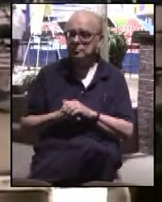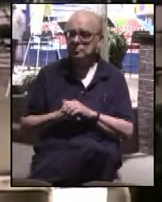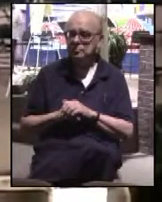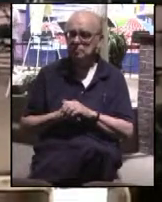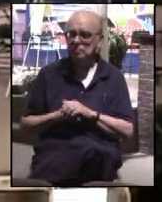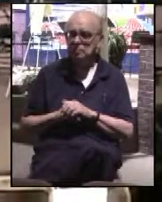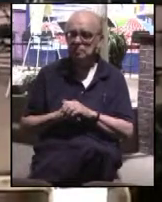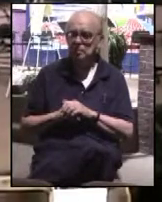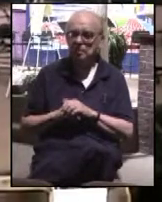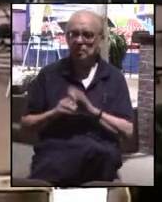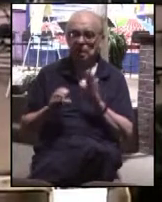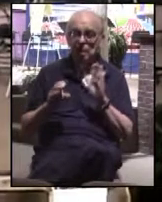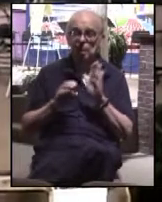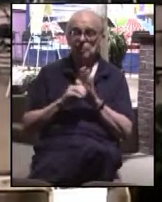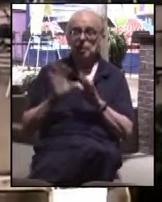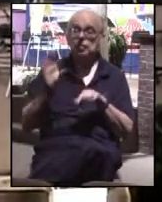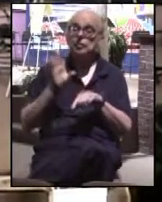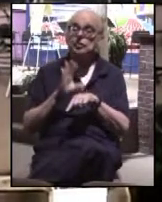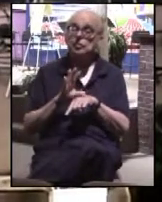a picture of the church